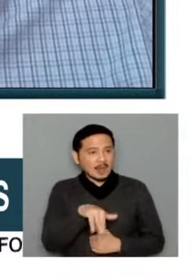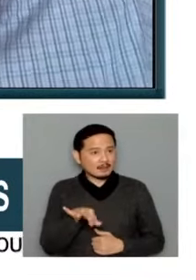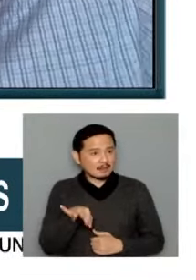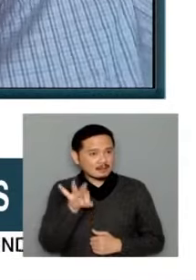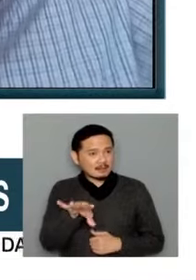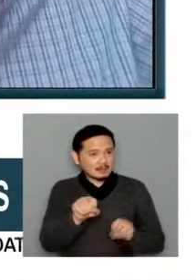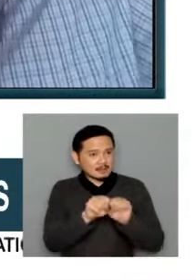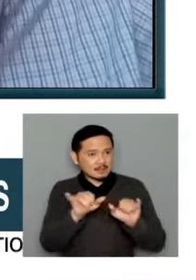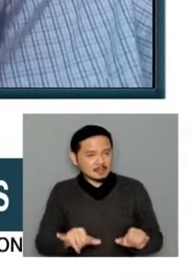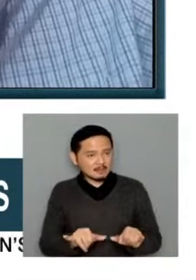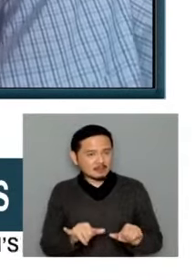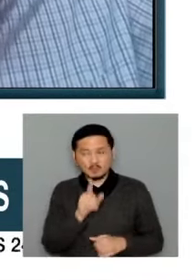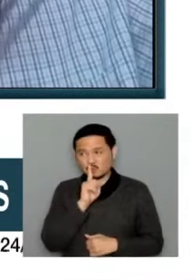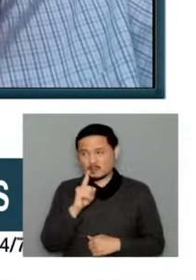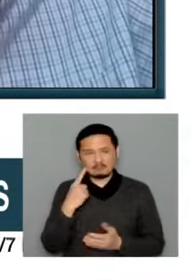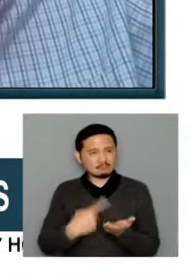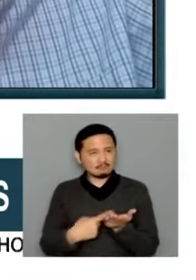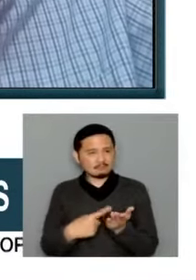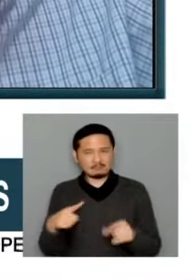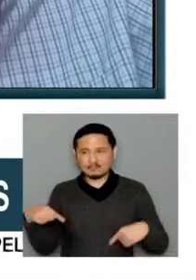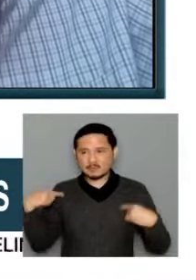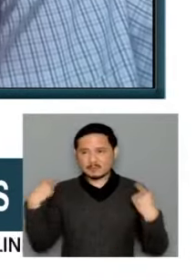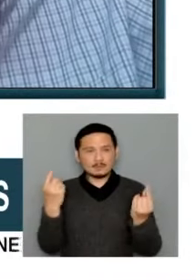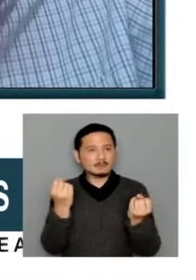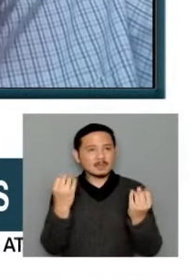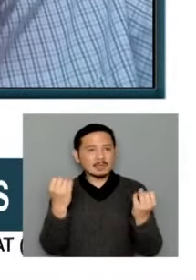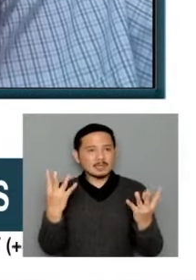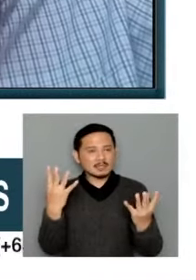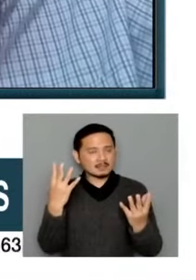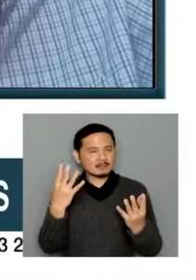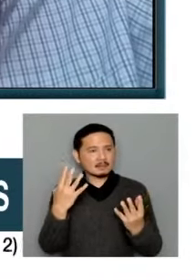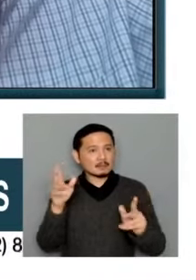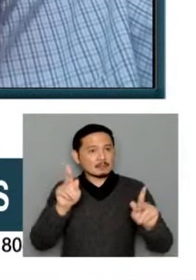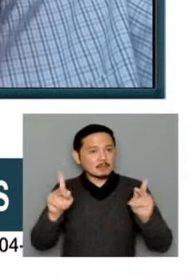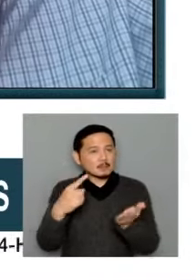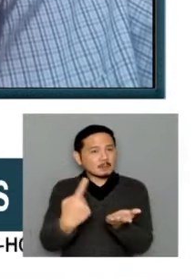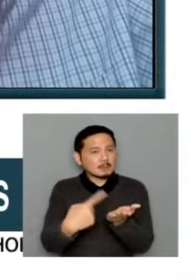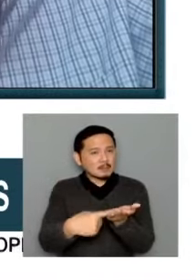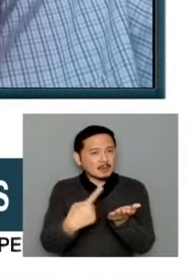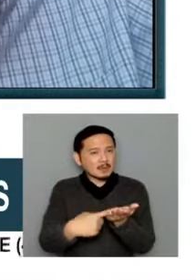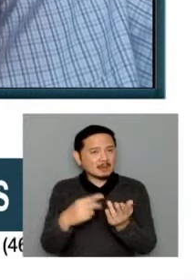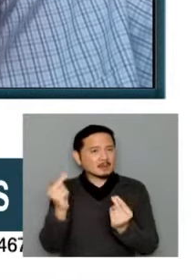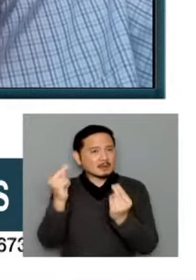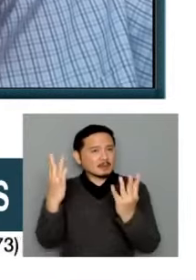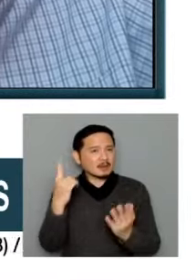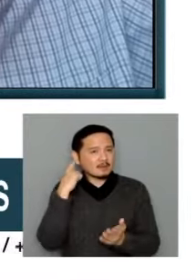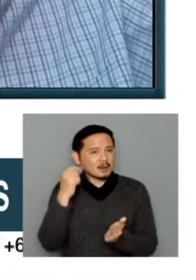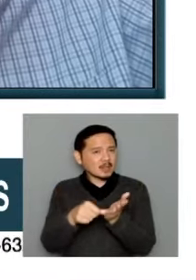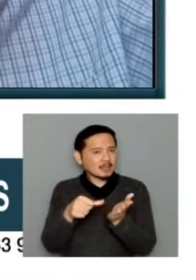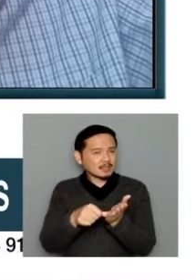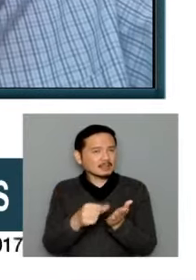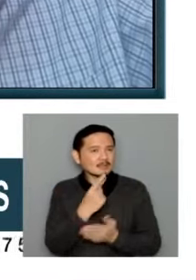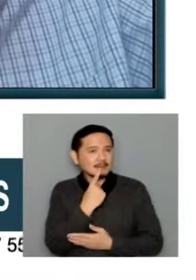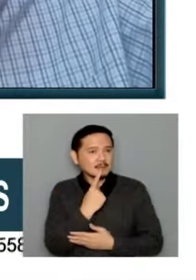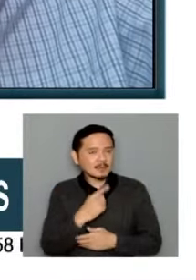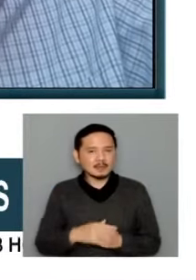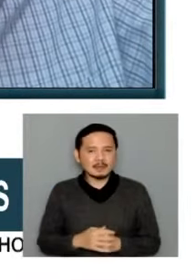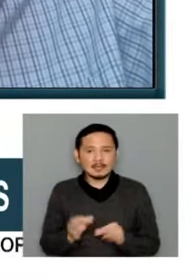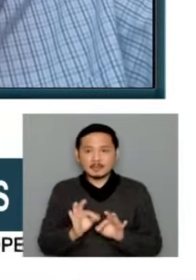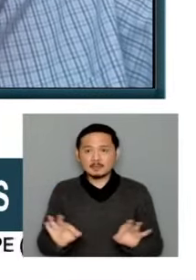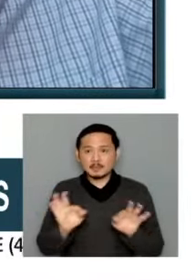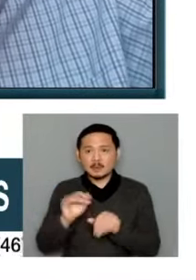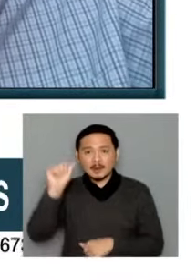it anyways, and this has been really the dream of all the candidates during the May elections? They said back then that it's imperative for government